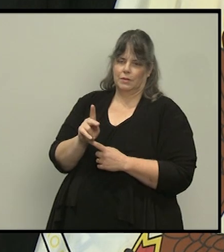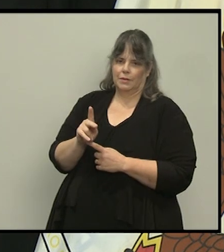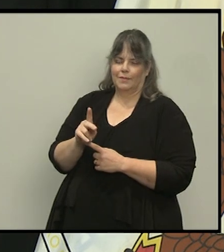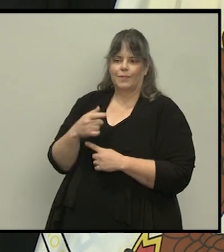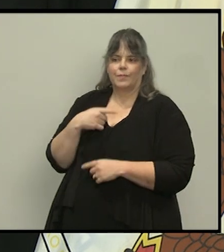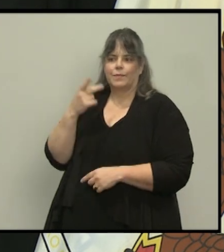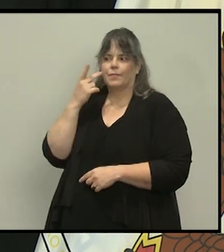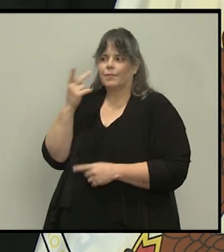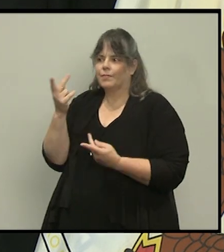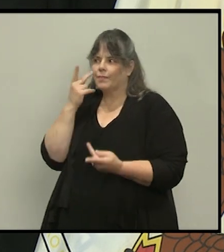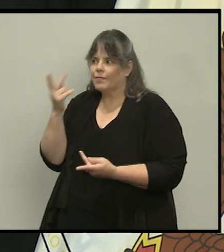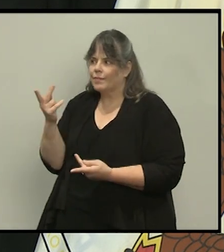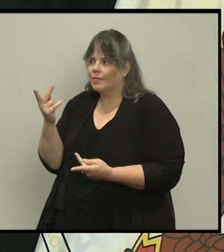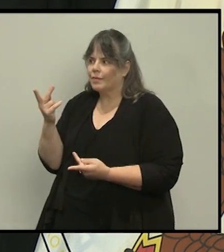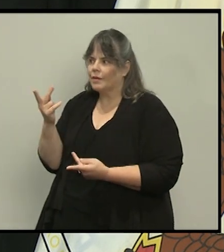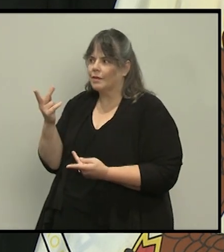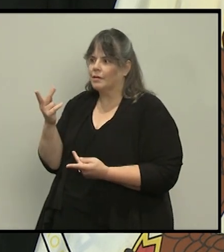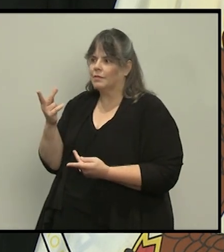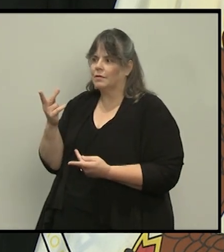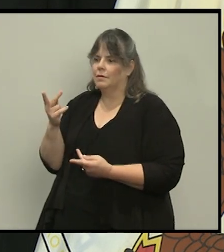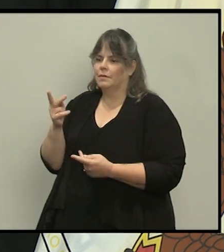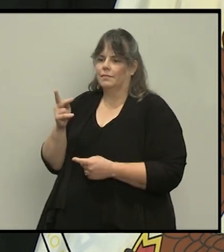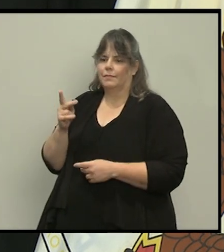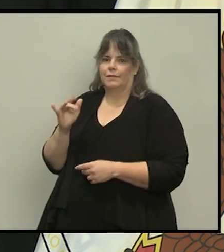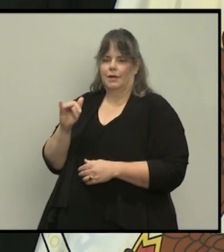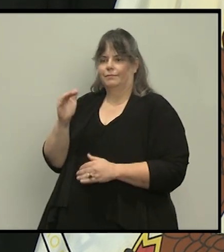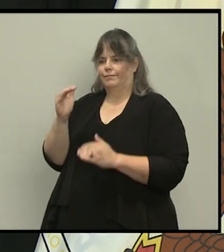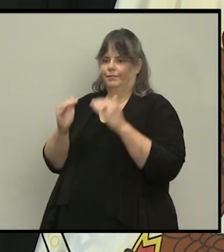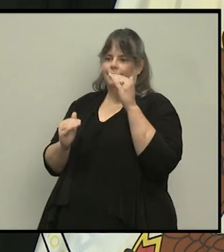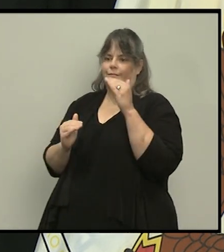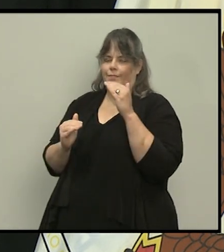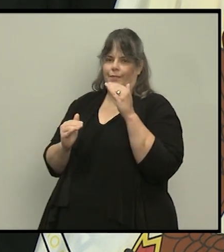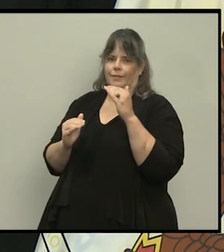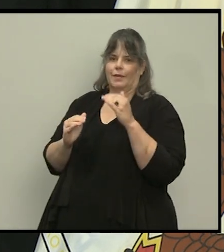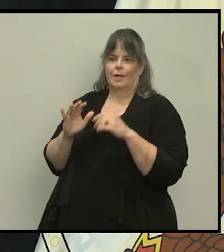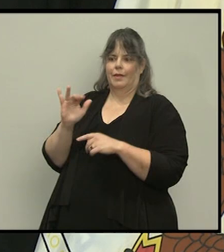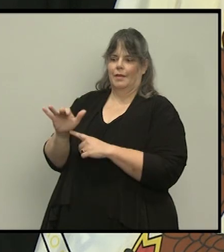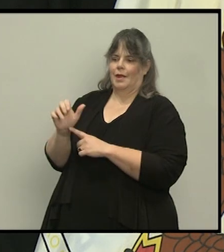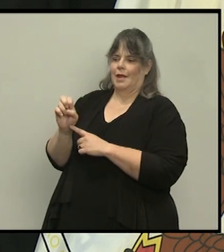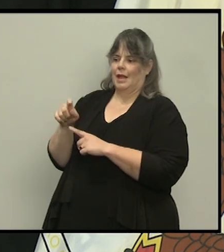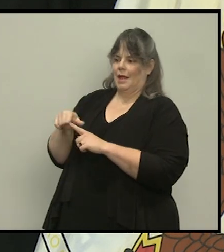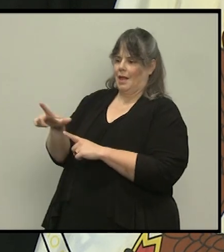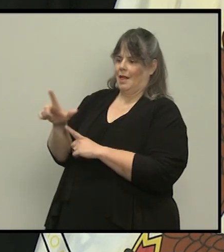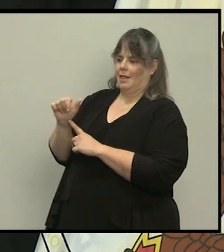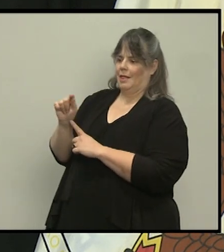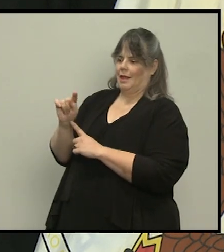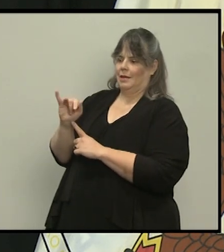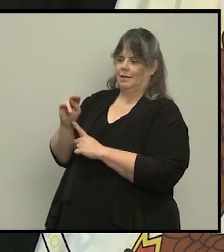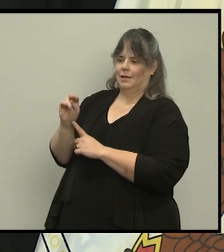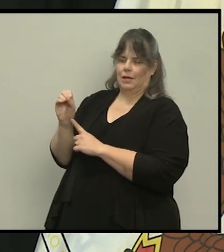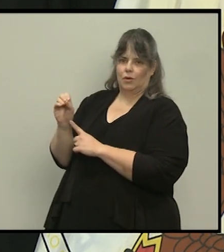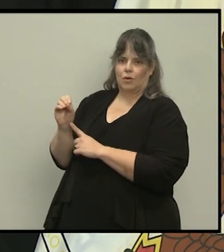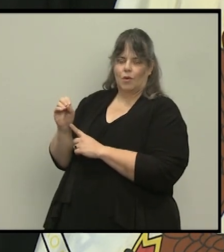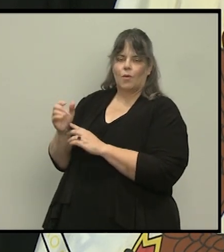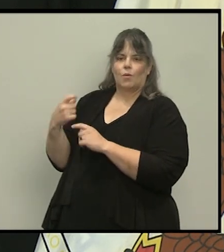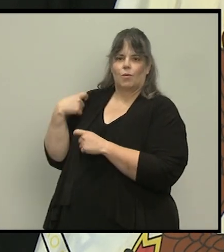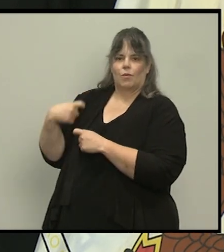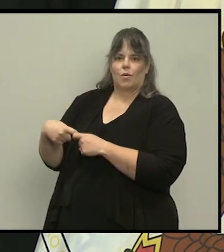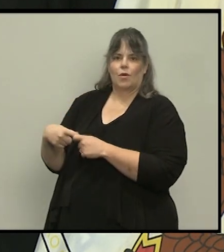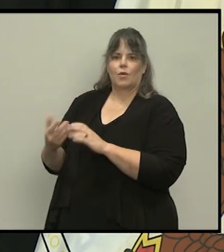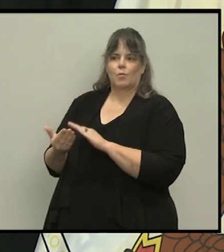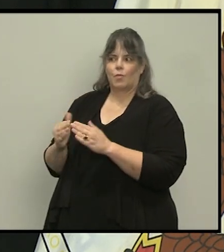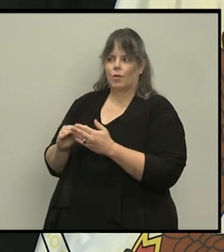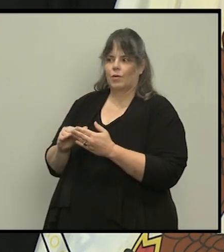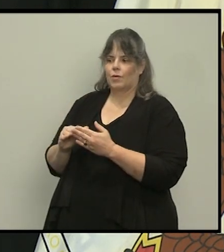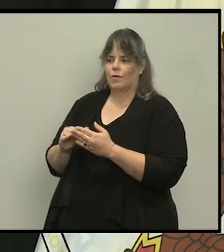play out, unfortunately, with a disproportionate number of cases in the Latino community. At Zuckerberg